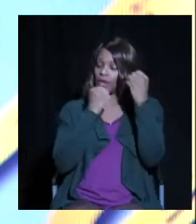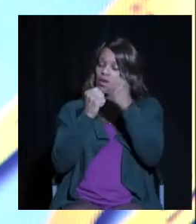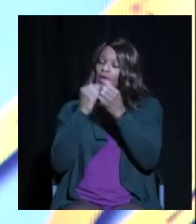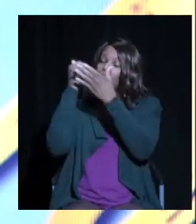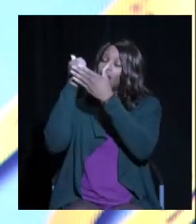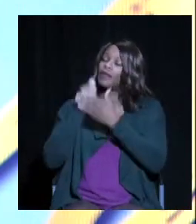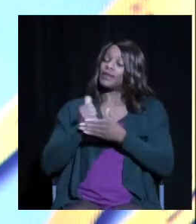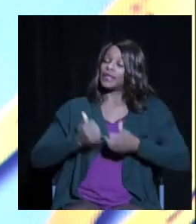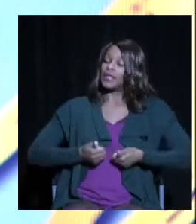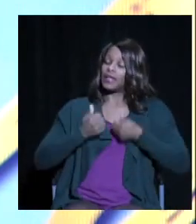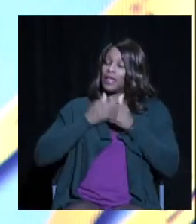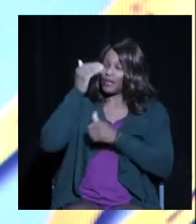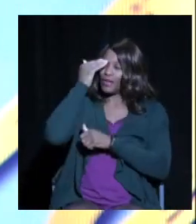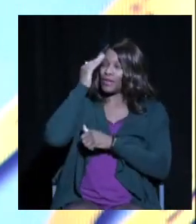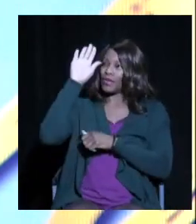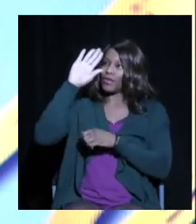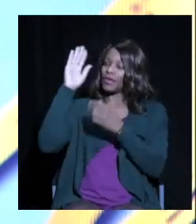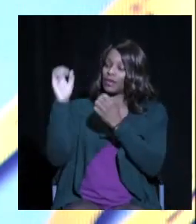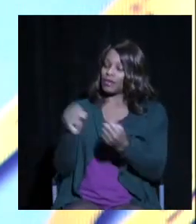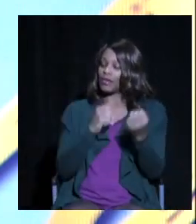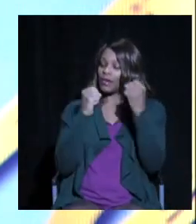in light of it. Thank you for your son.